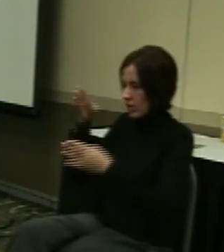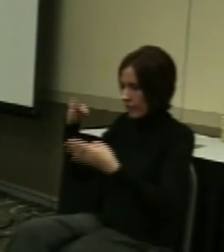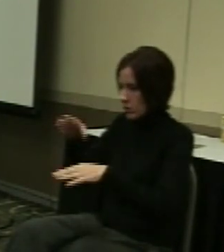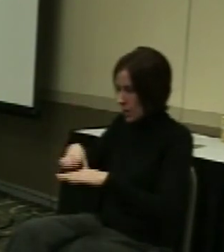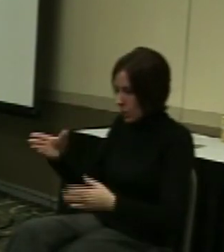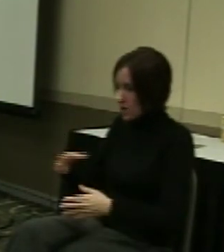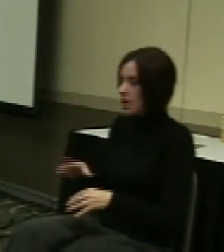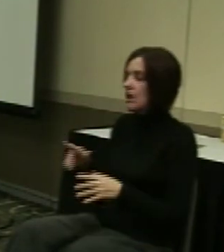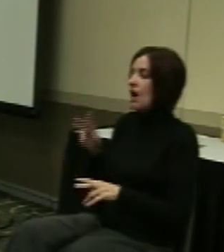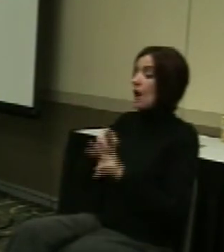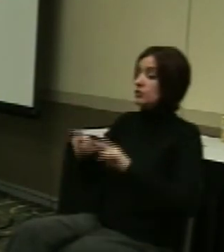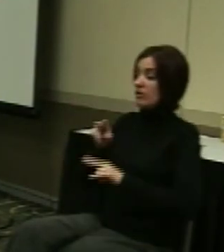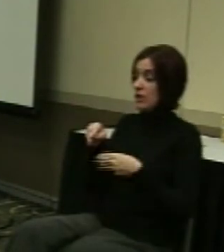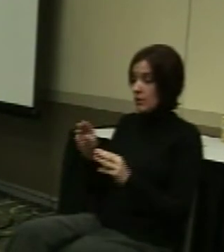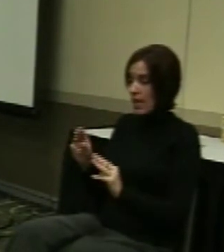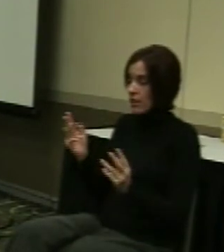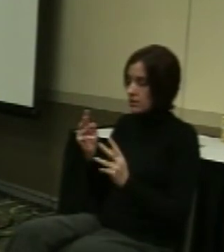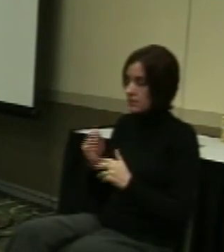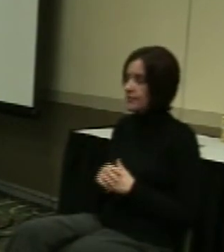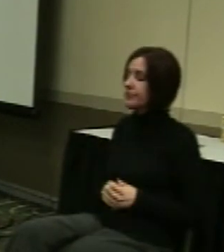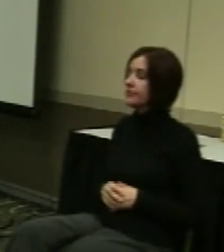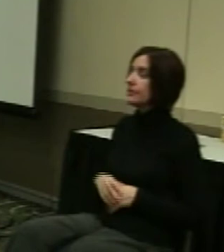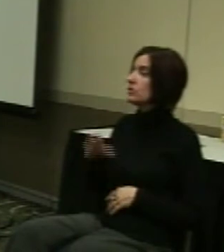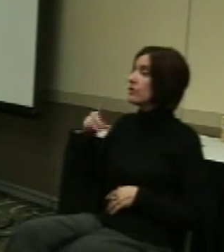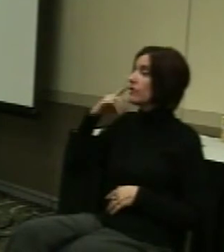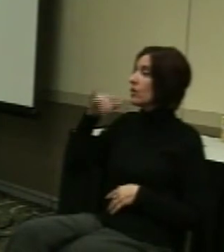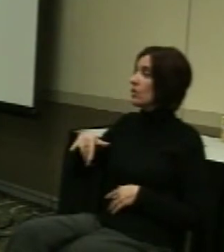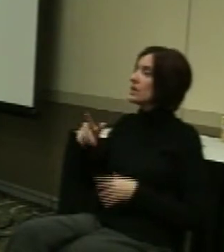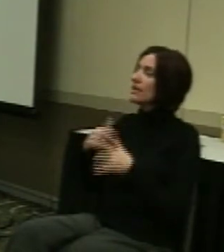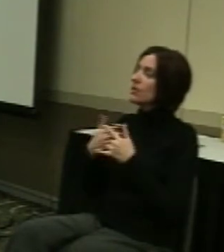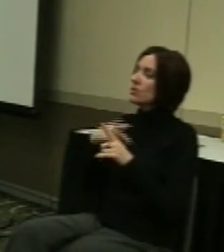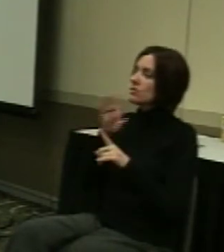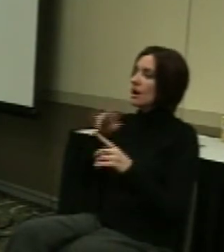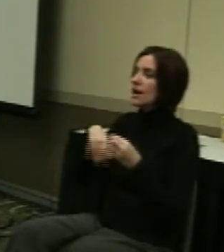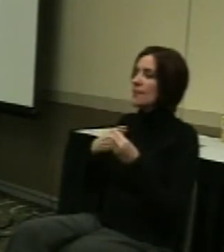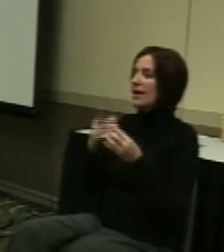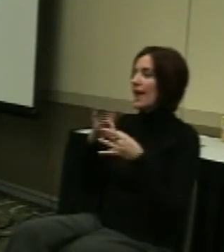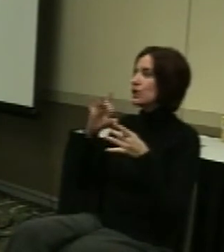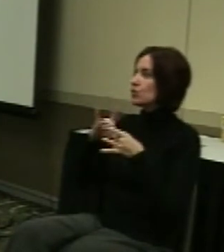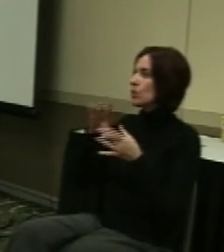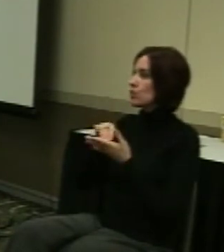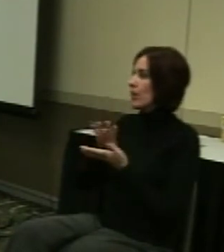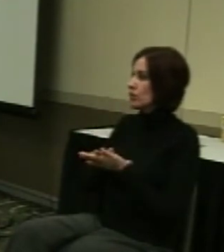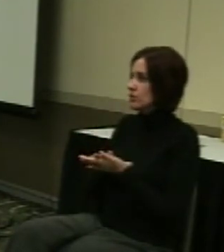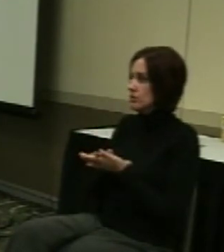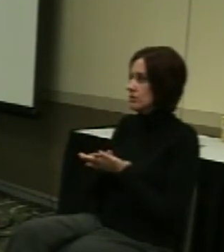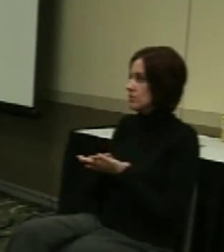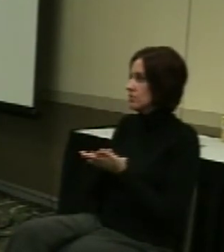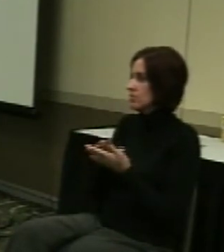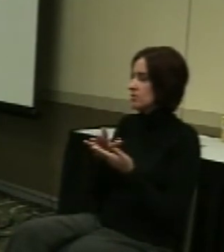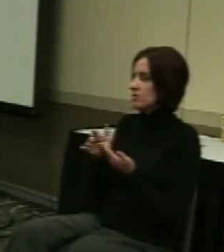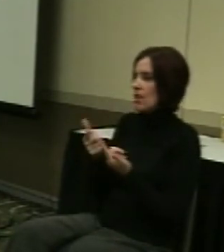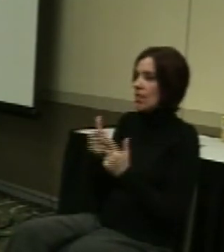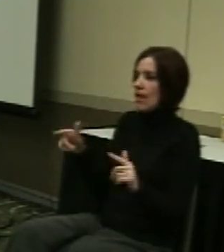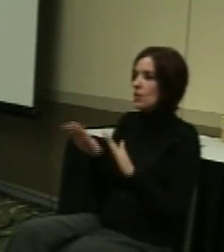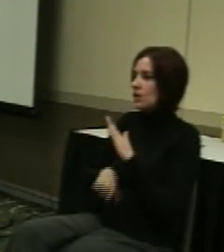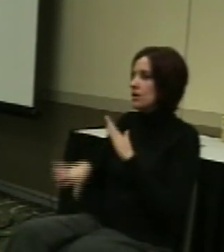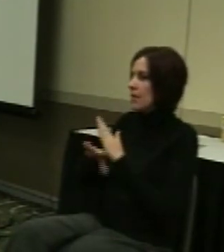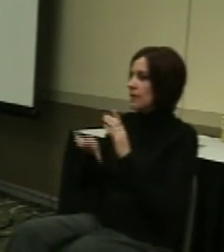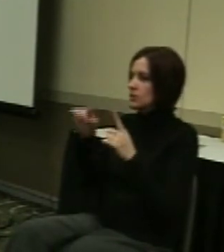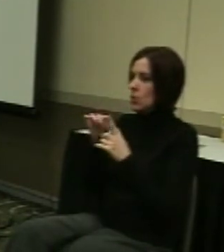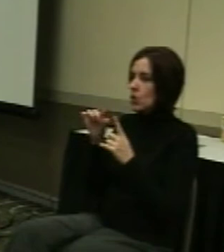observation methods. In these cases, we're talking anecdotal records. They are simply language-based